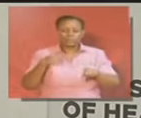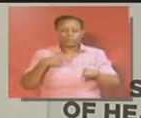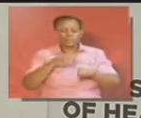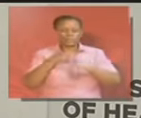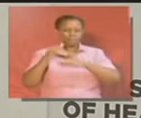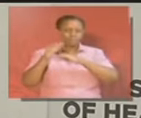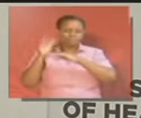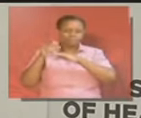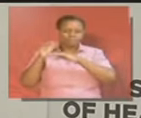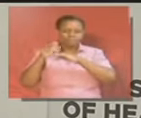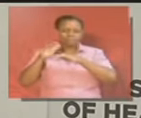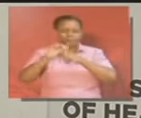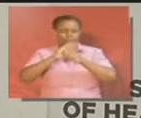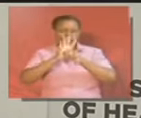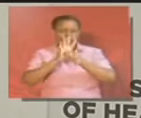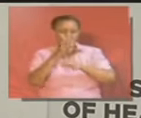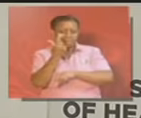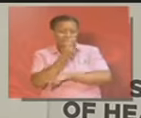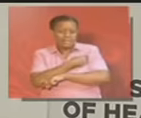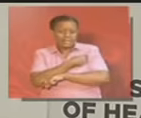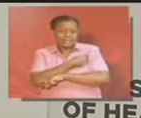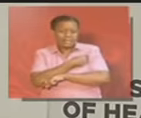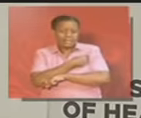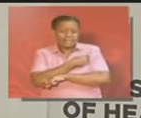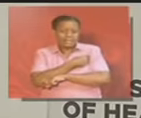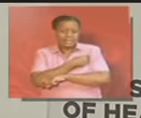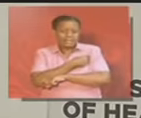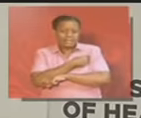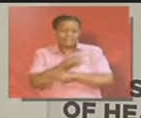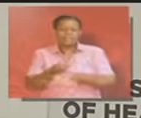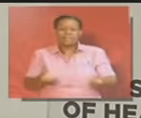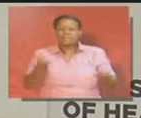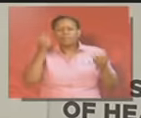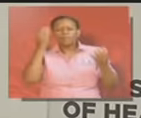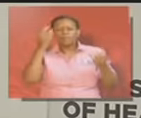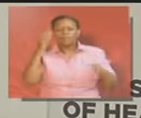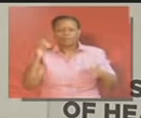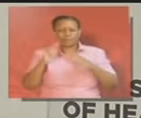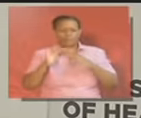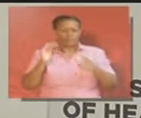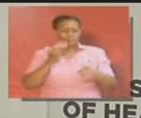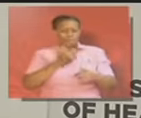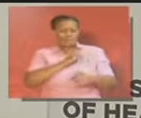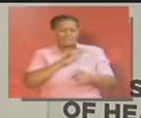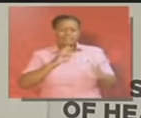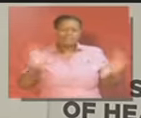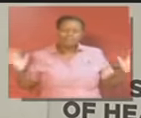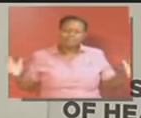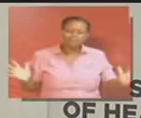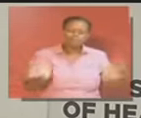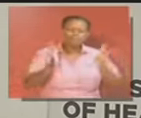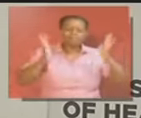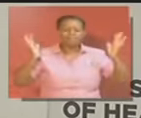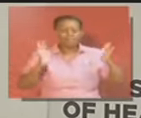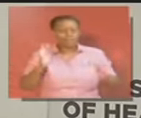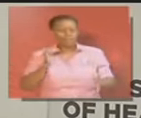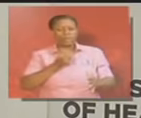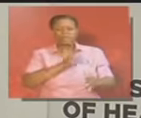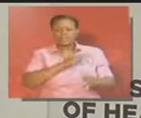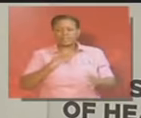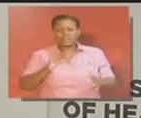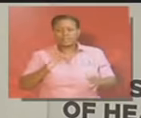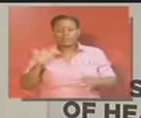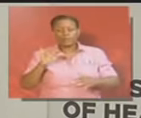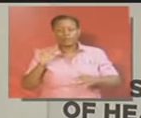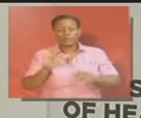staff to try to encourage our staff. We also have indicated that, you know, we